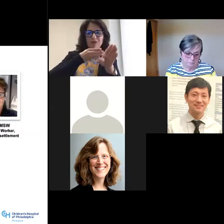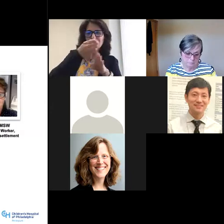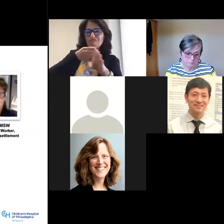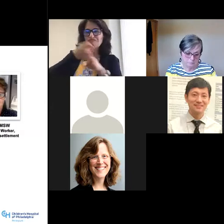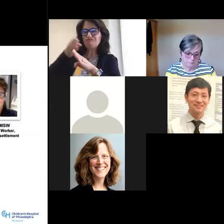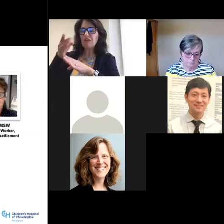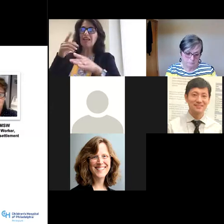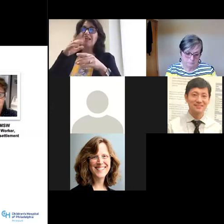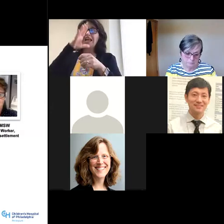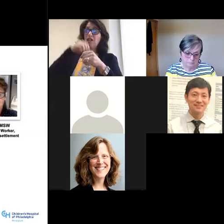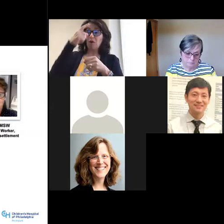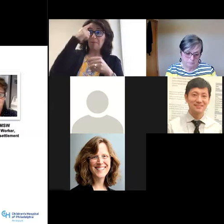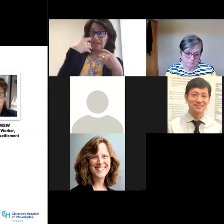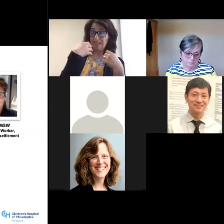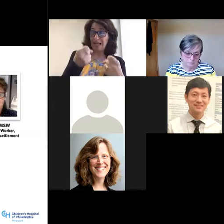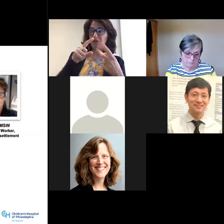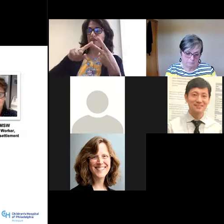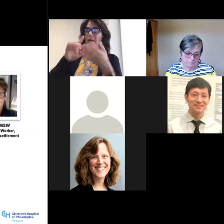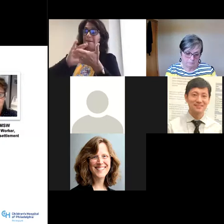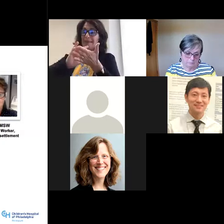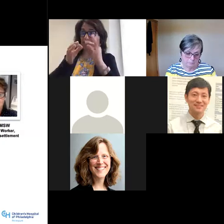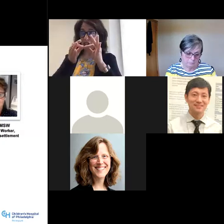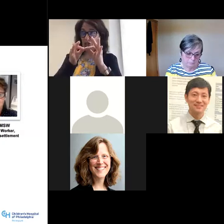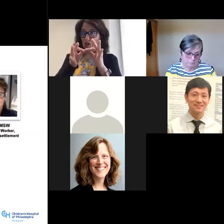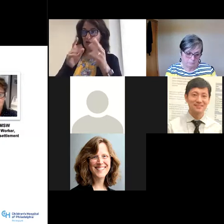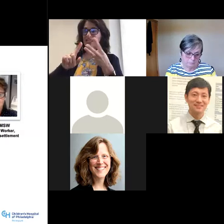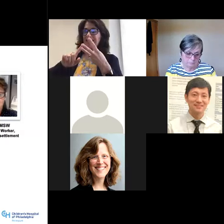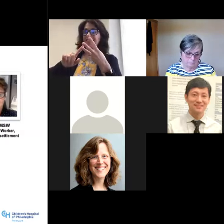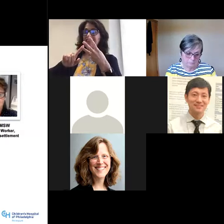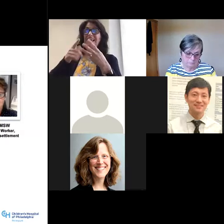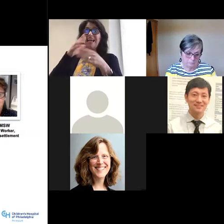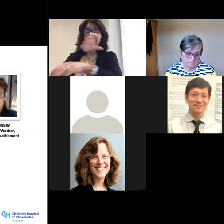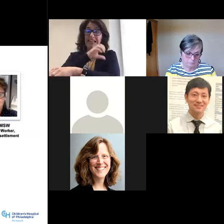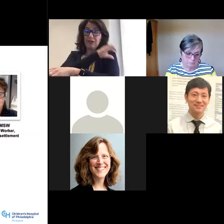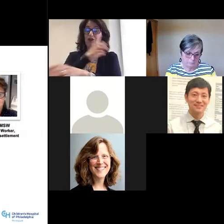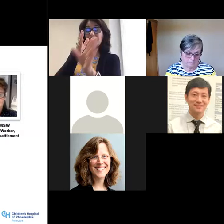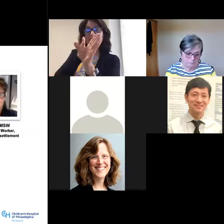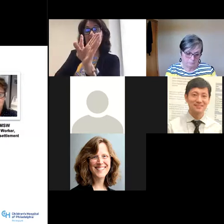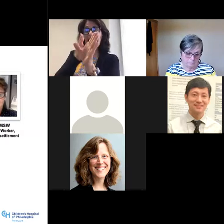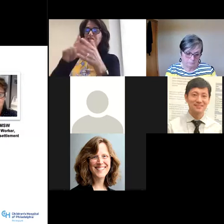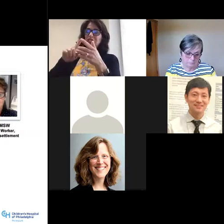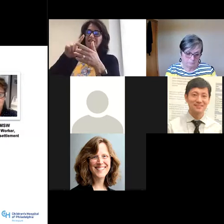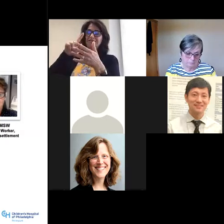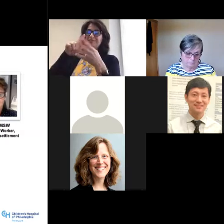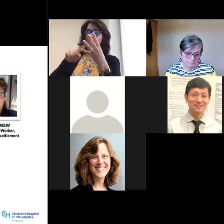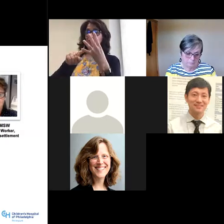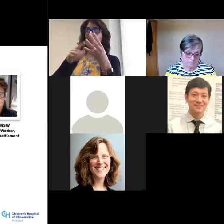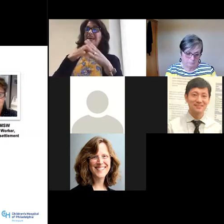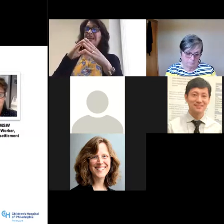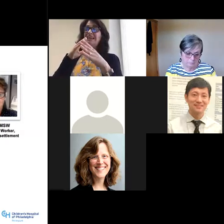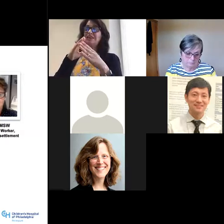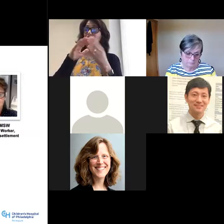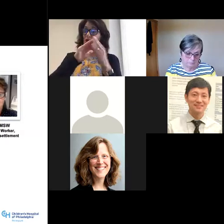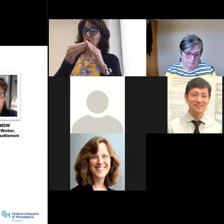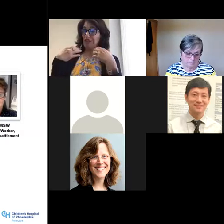aid, medical interpreting, clinical psychology, community health, social work,